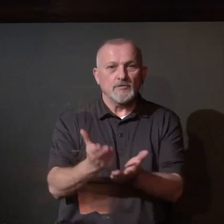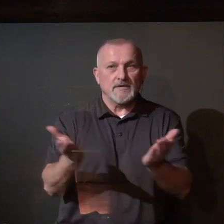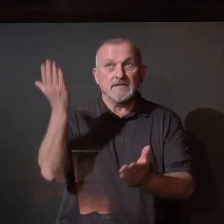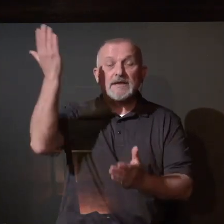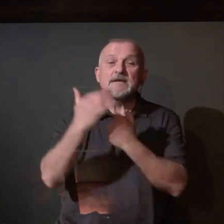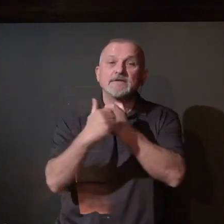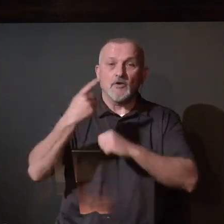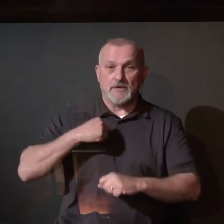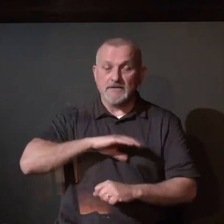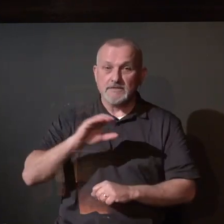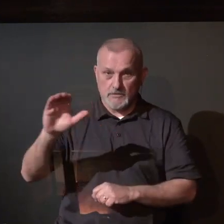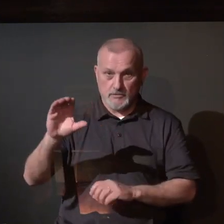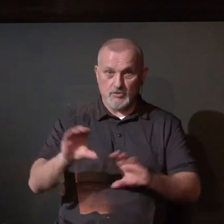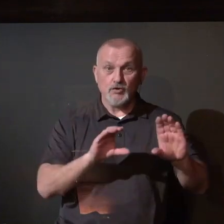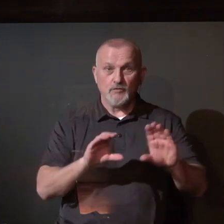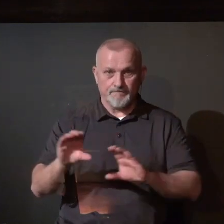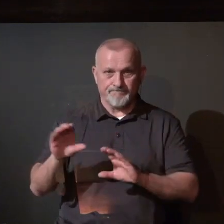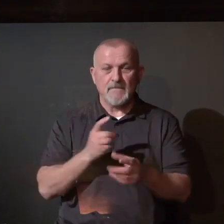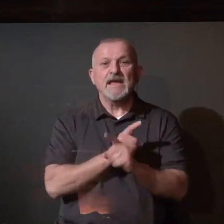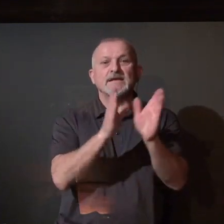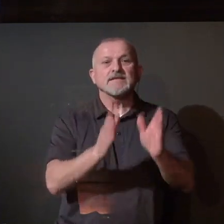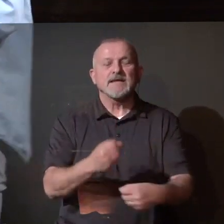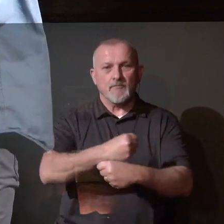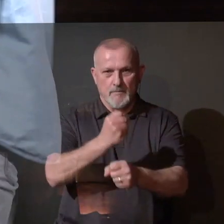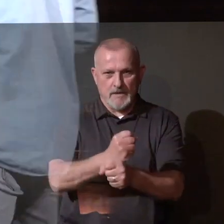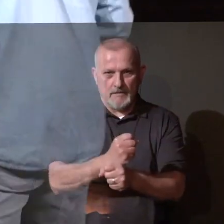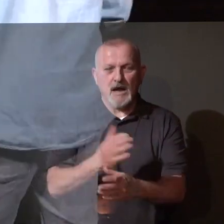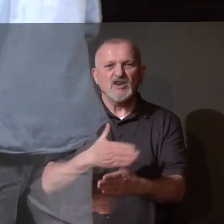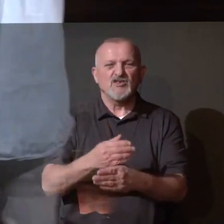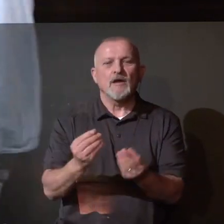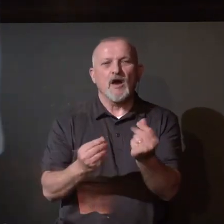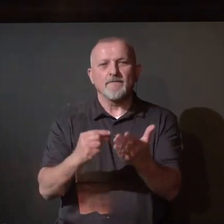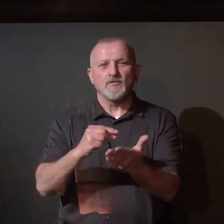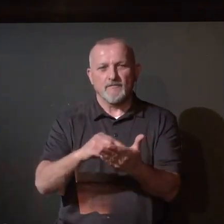do. Discipleship. Let me share a few scriptures with you this morning.